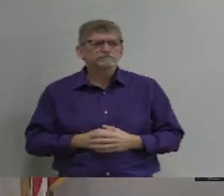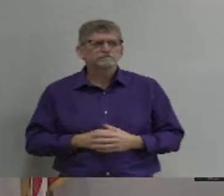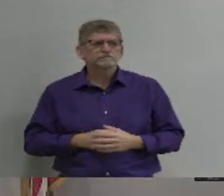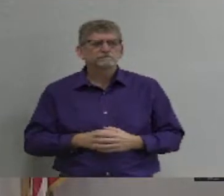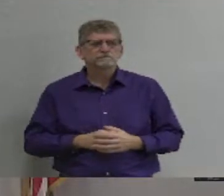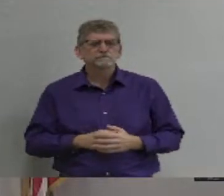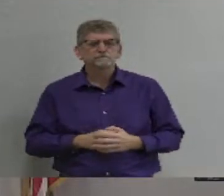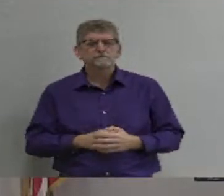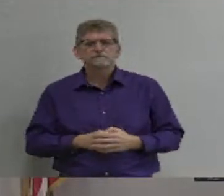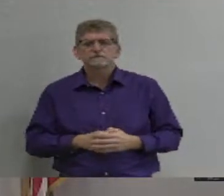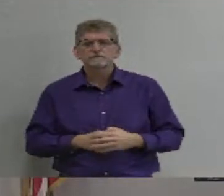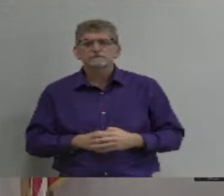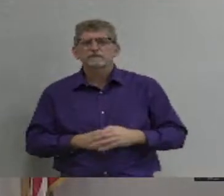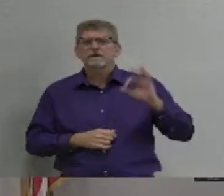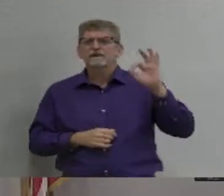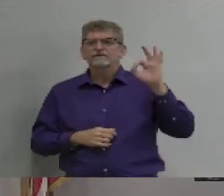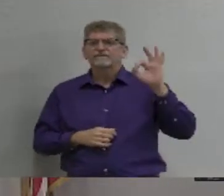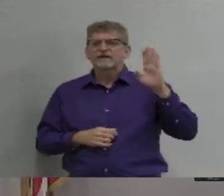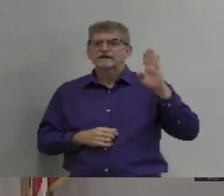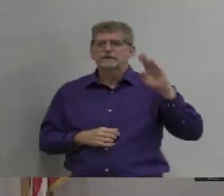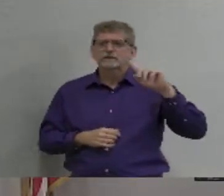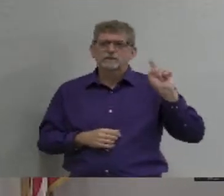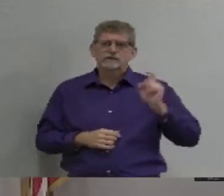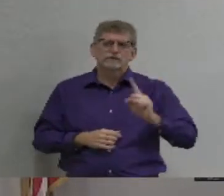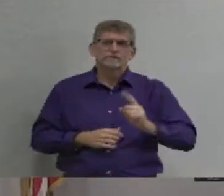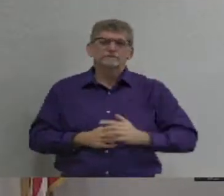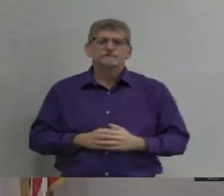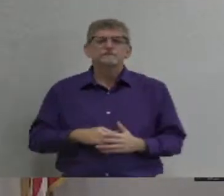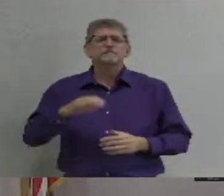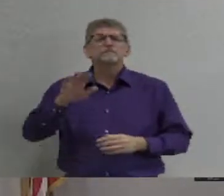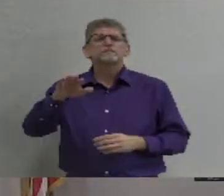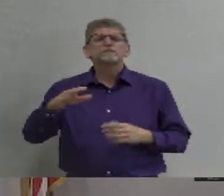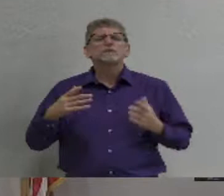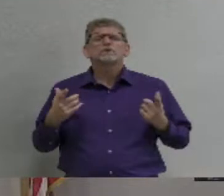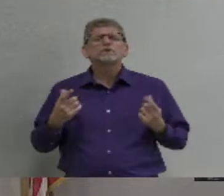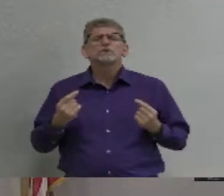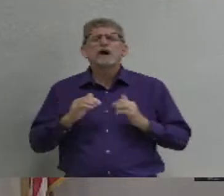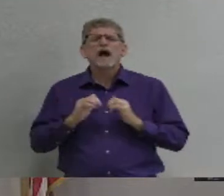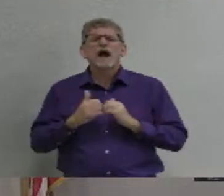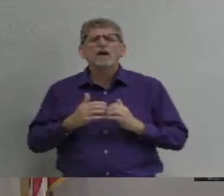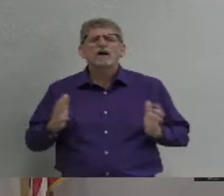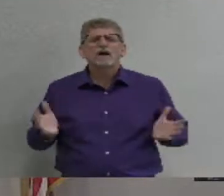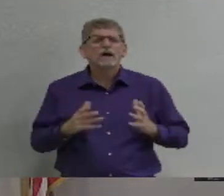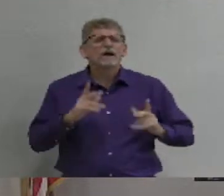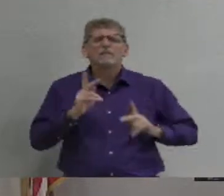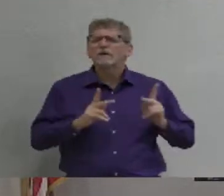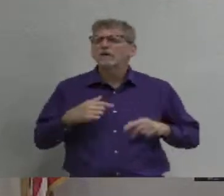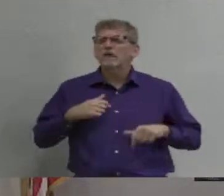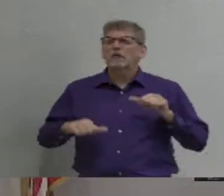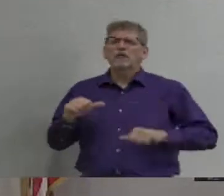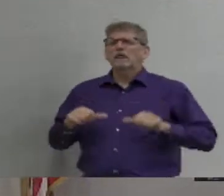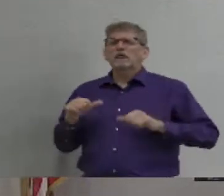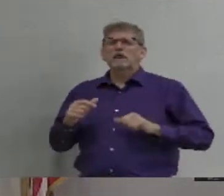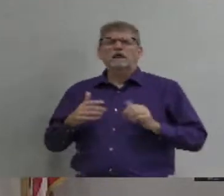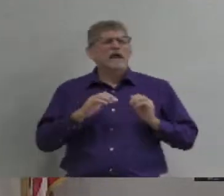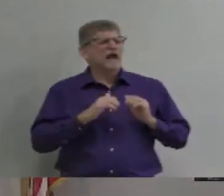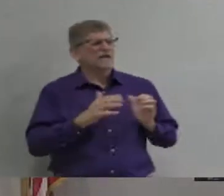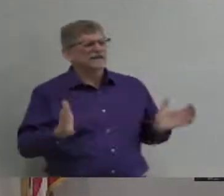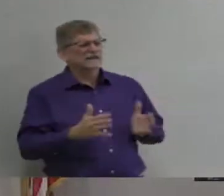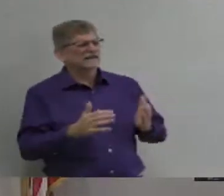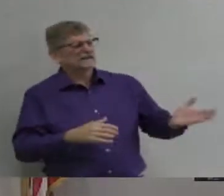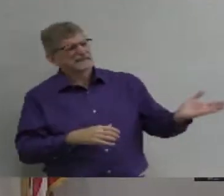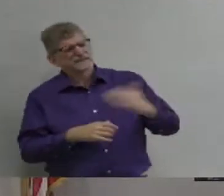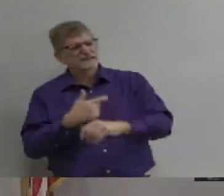Another Facebook question, what is being done to encourage the hesitant people to get vaccinated, especially since this seems to be a problem in the eligible age